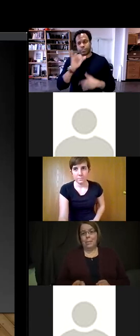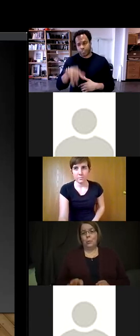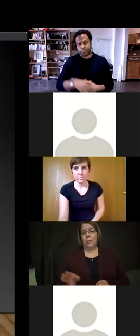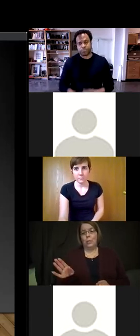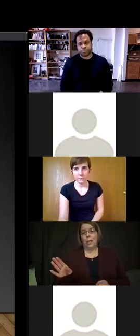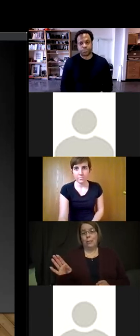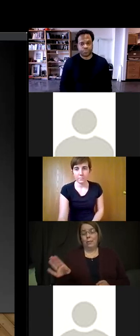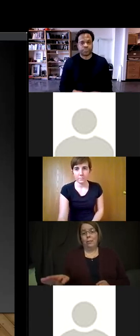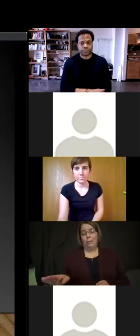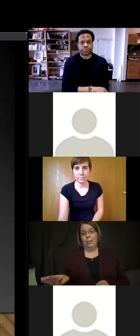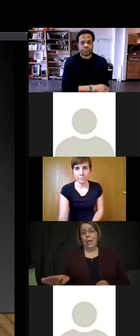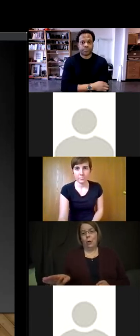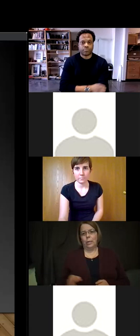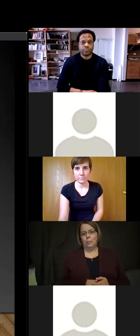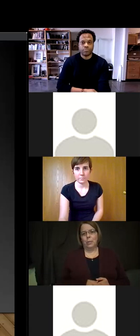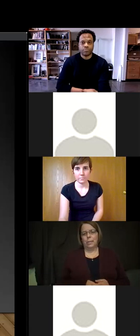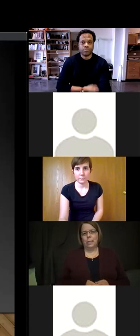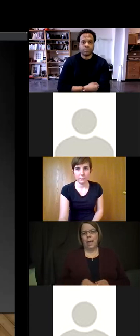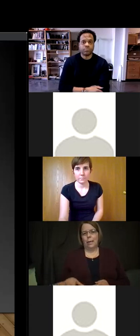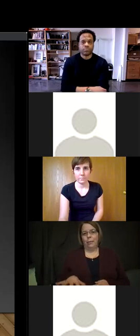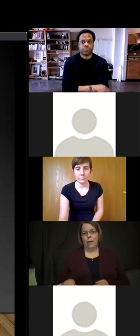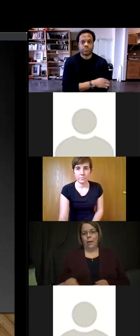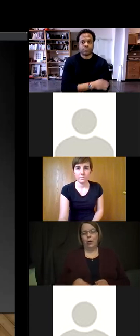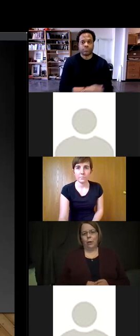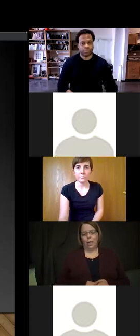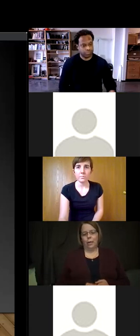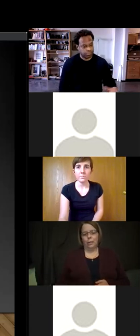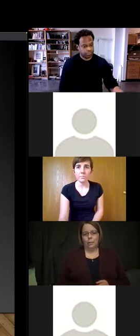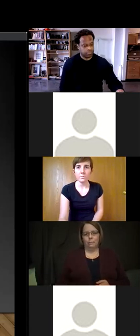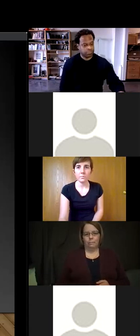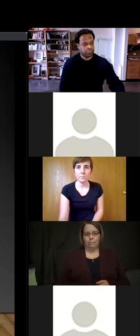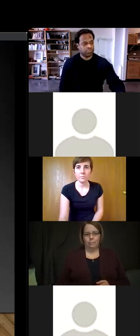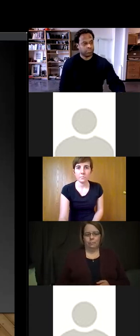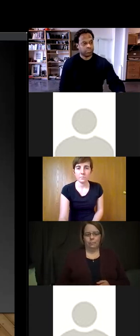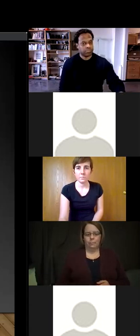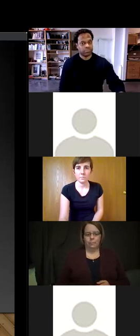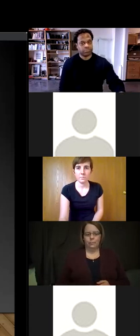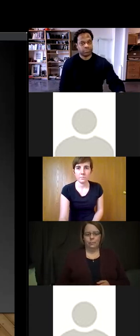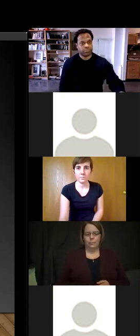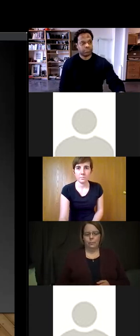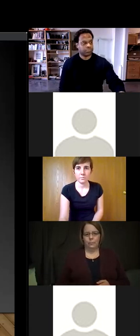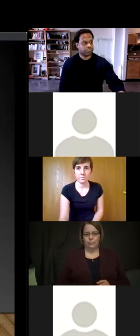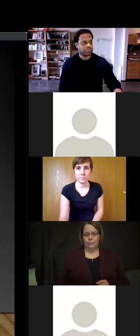be a situation that they are experiencing that in their area.